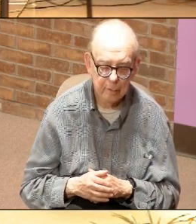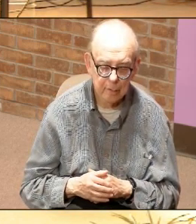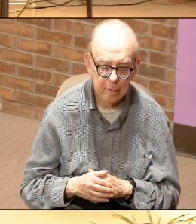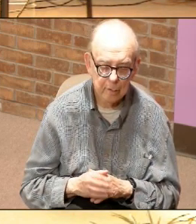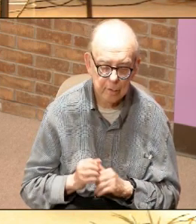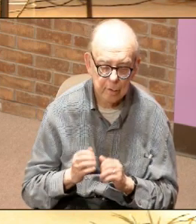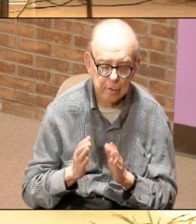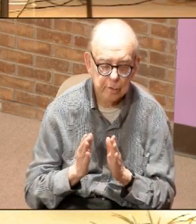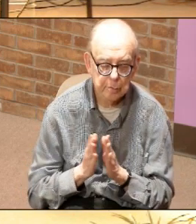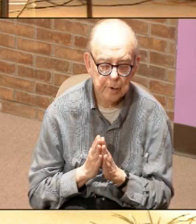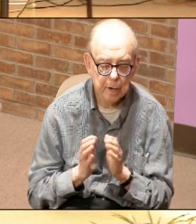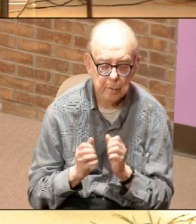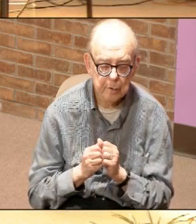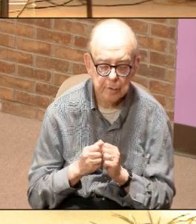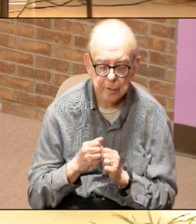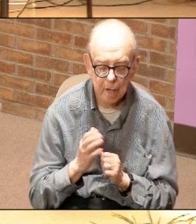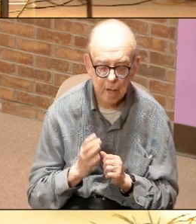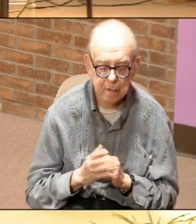to pray with God.